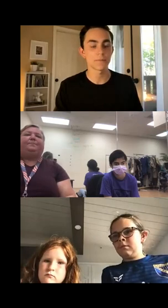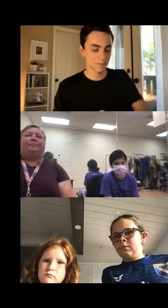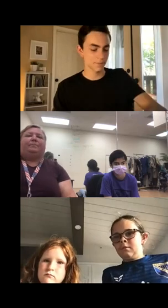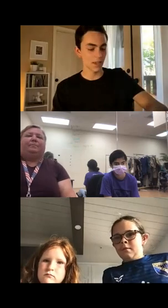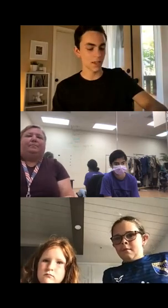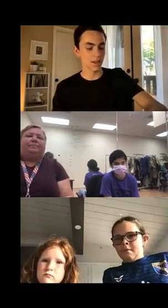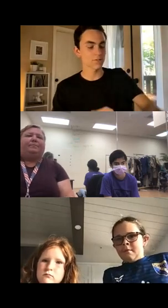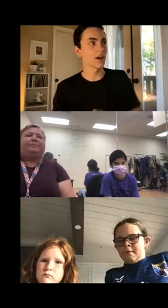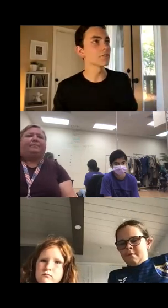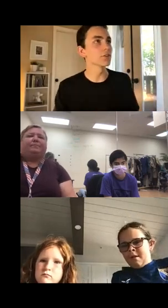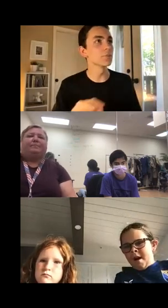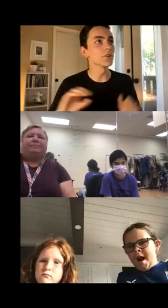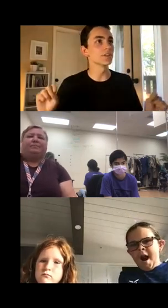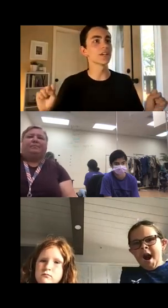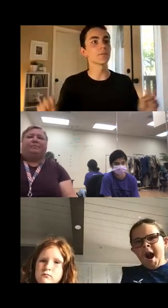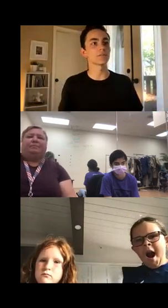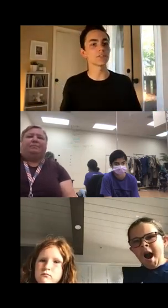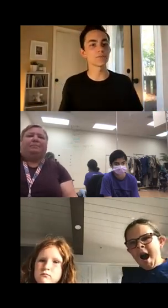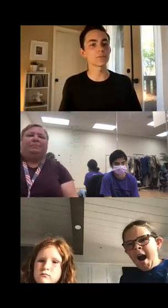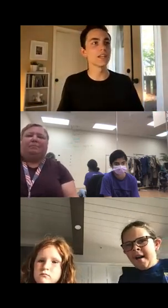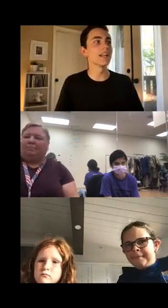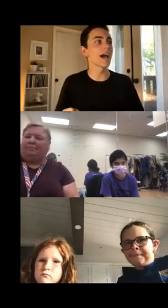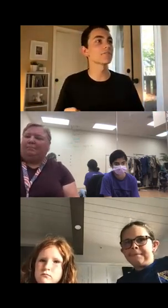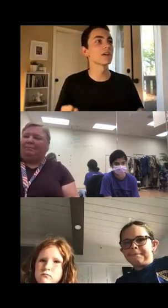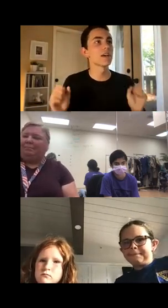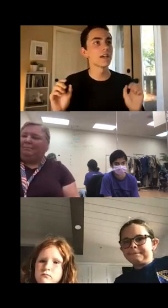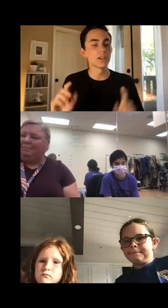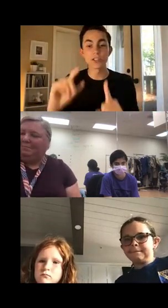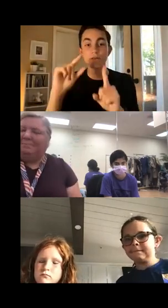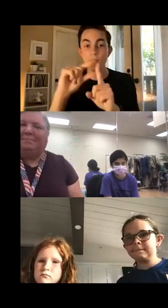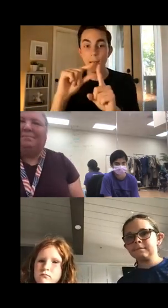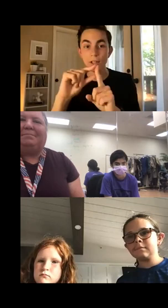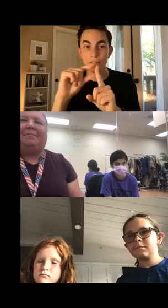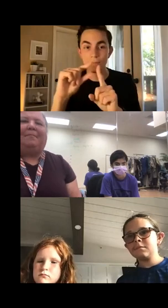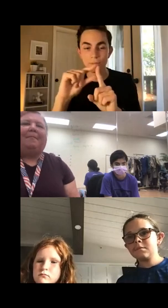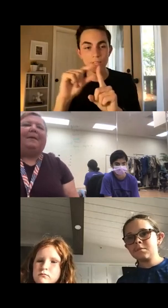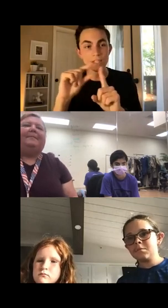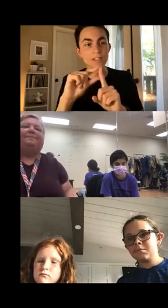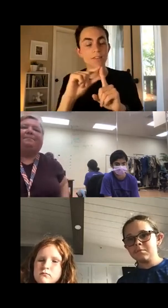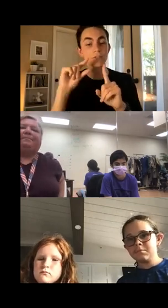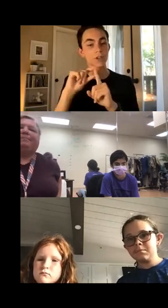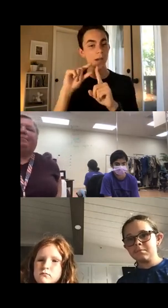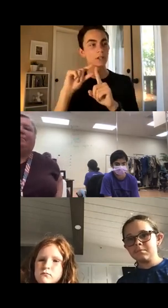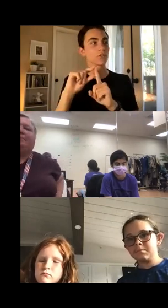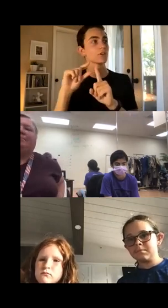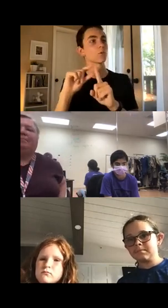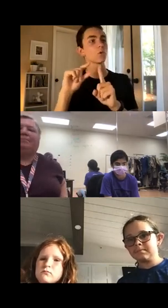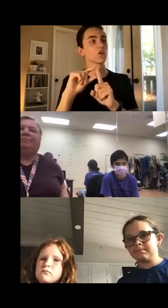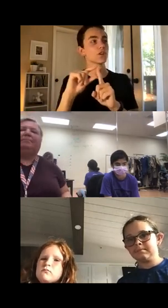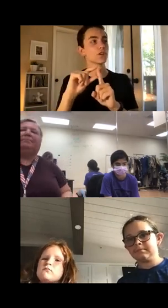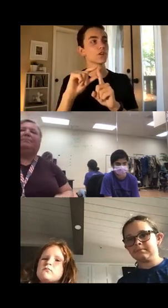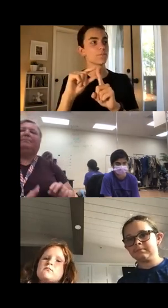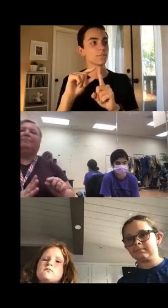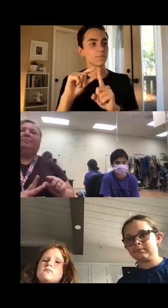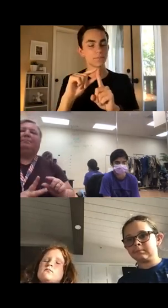All right, it is 5:30, perfect timing, just split it in half. Here's some vocabulary. This is a sign for vocabulary or